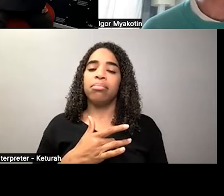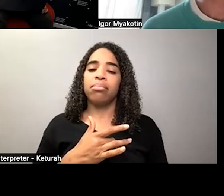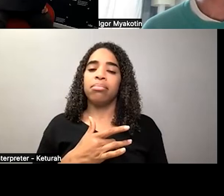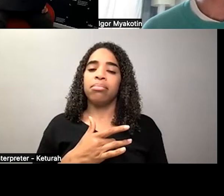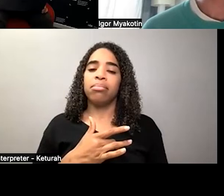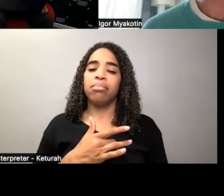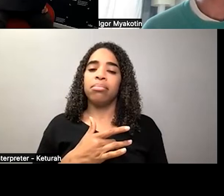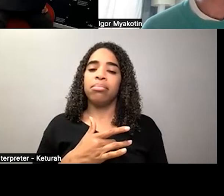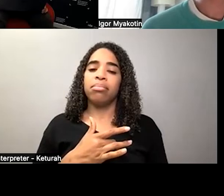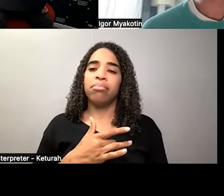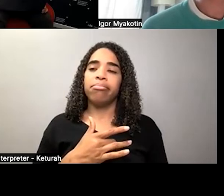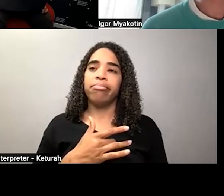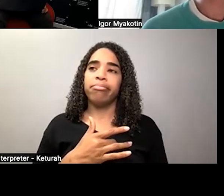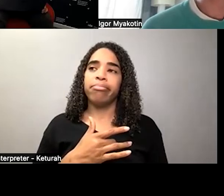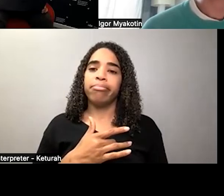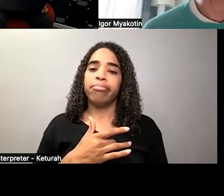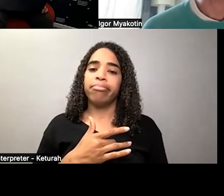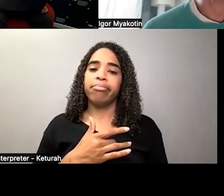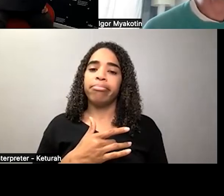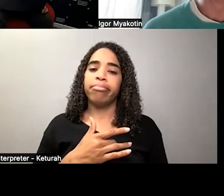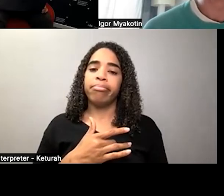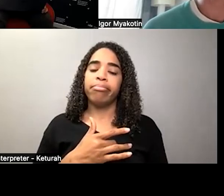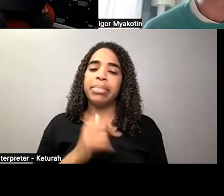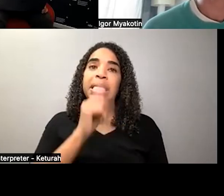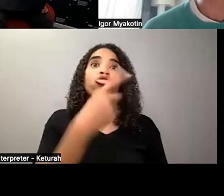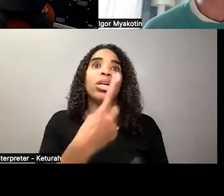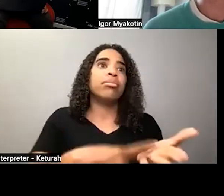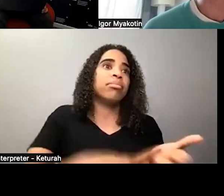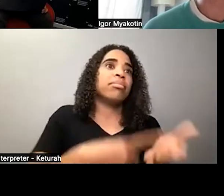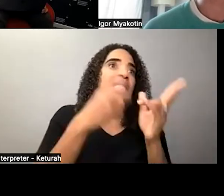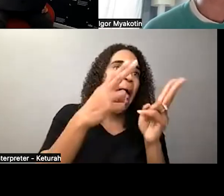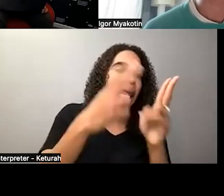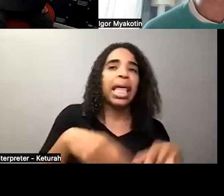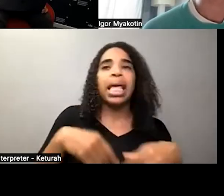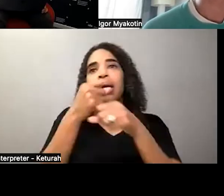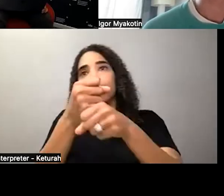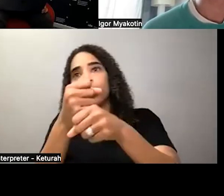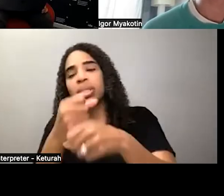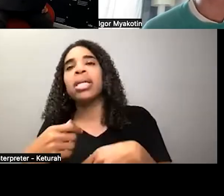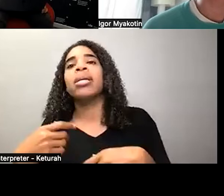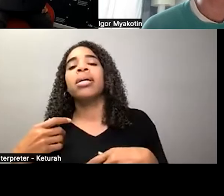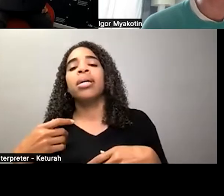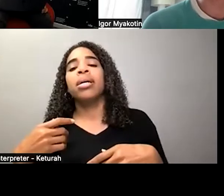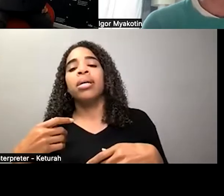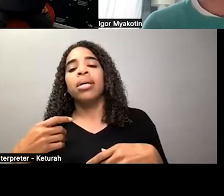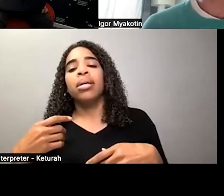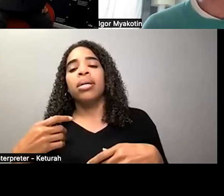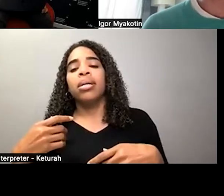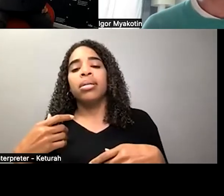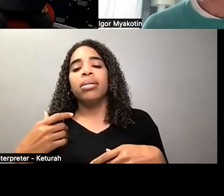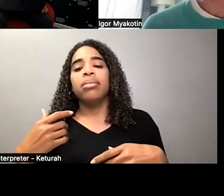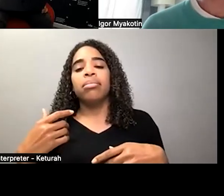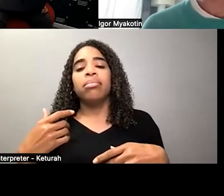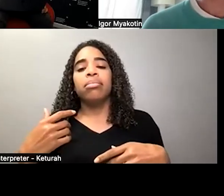editing or any things that we have to discuss about the producing, to speak just as